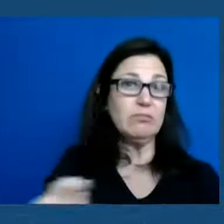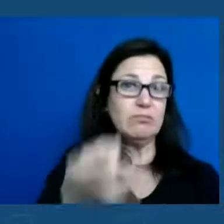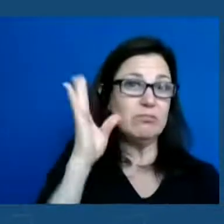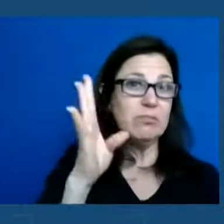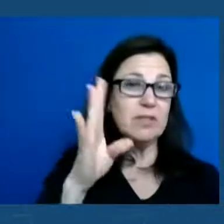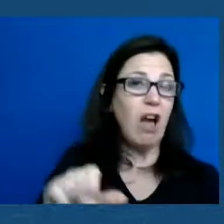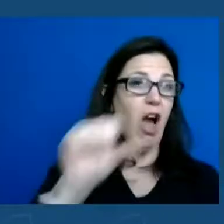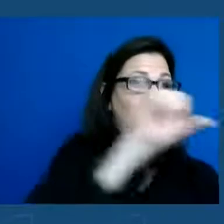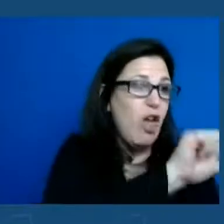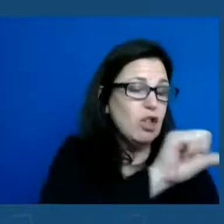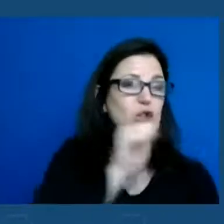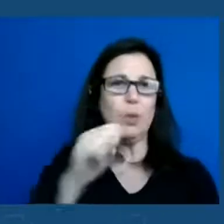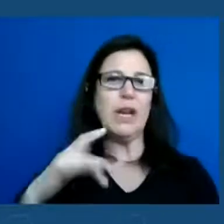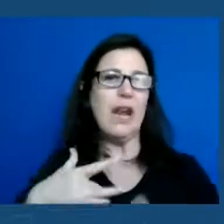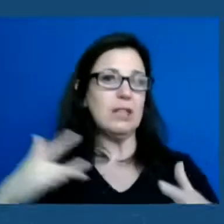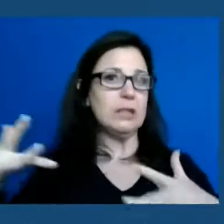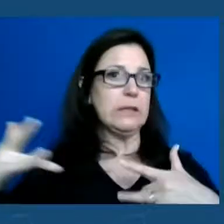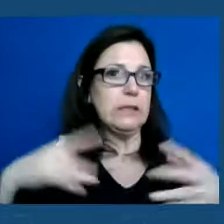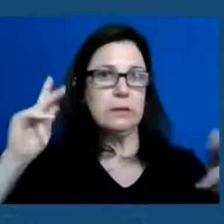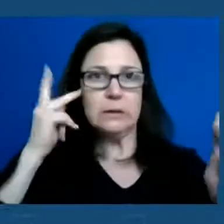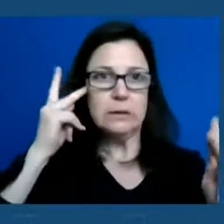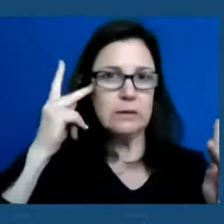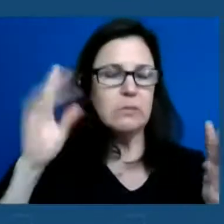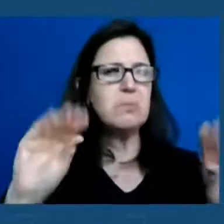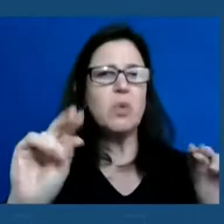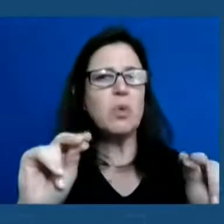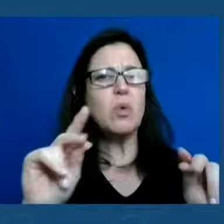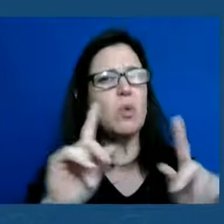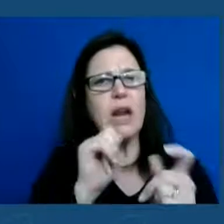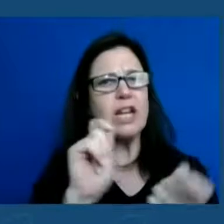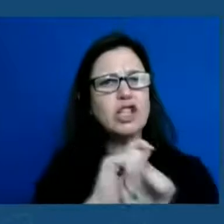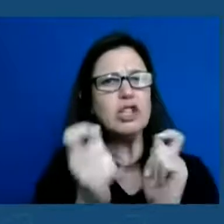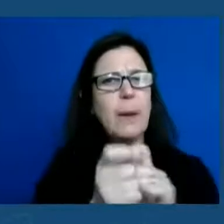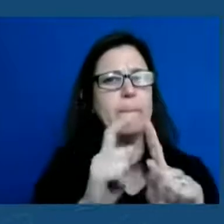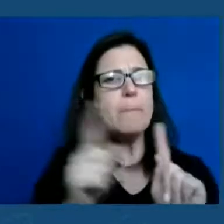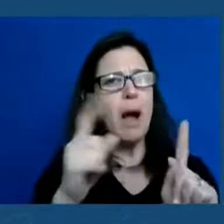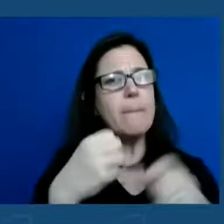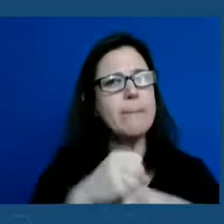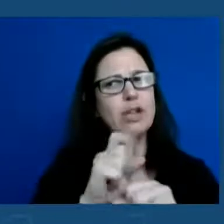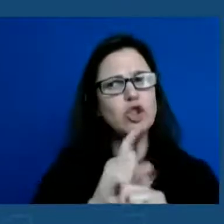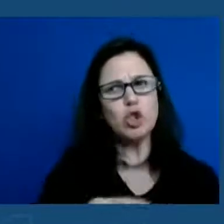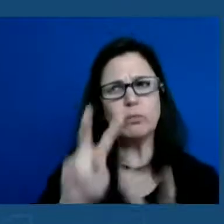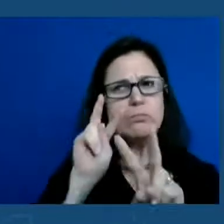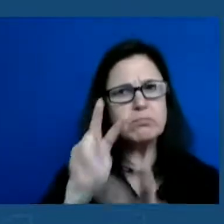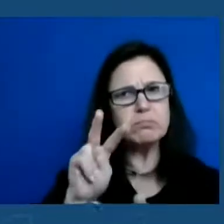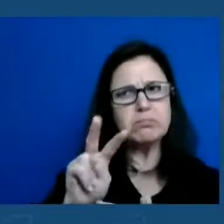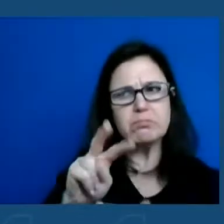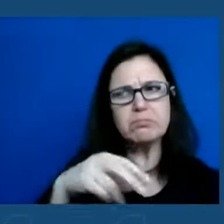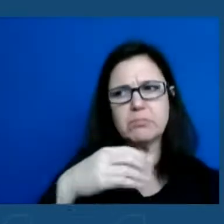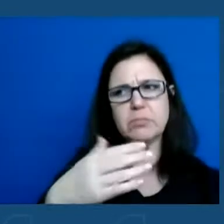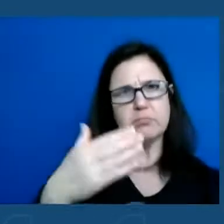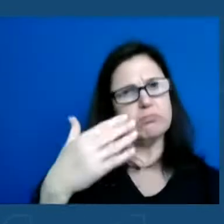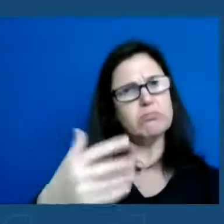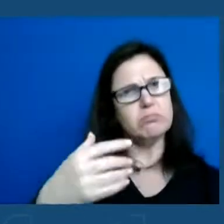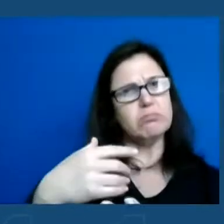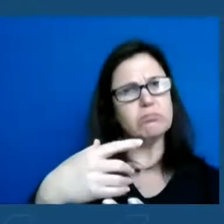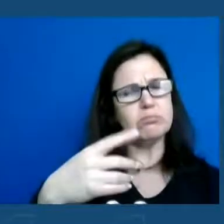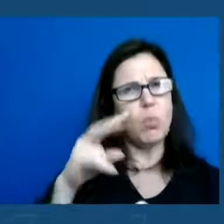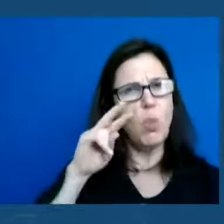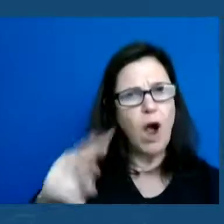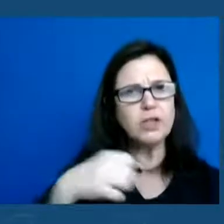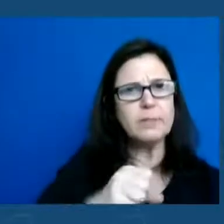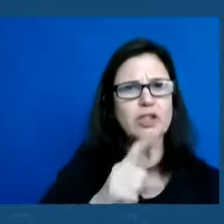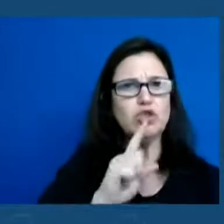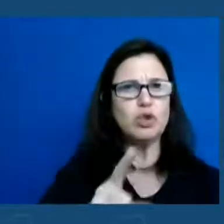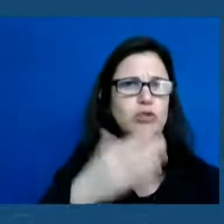not panicking about this, we're not changing, but we also want to make sure that we're smart about this. So let's just talk about some of the numbers. I haven't shown this